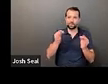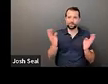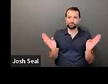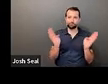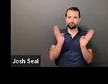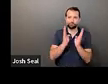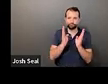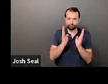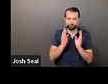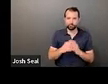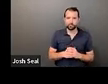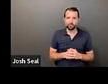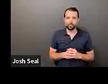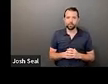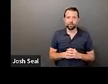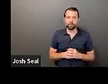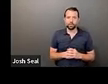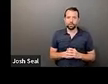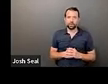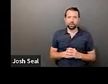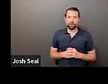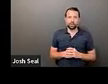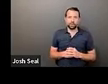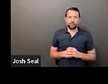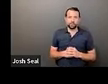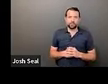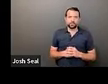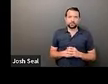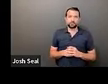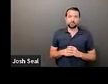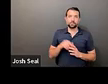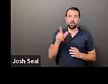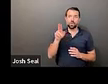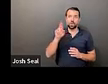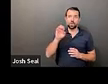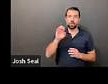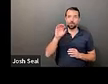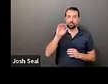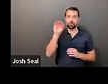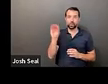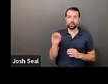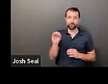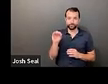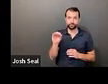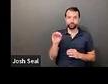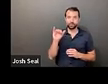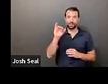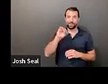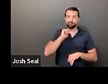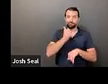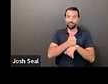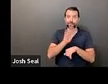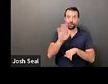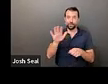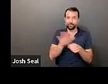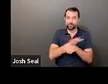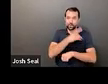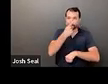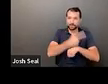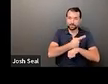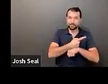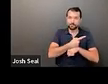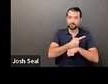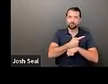And then we look to see, is your LRE percentage based on a full day? Because it needs to be. How did you come to